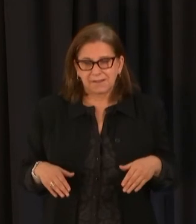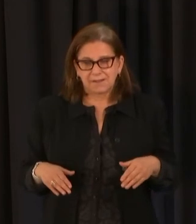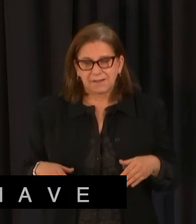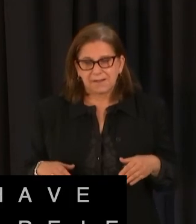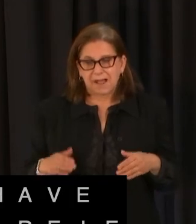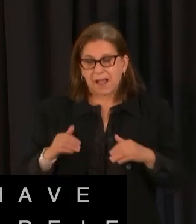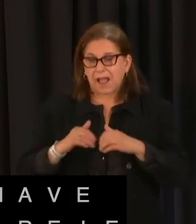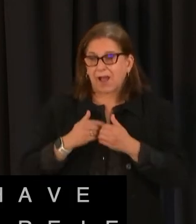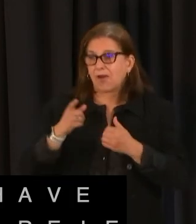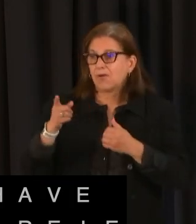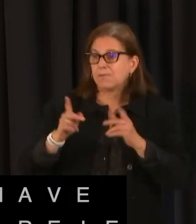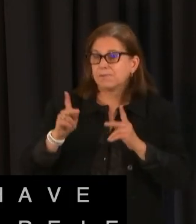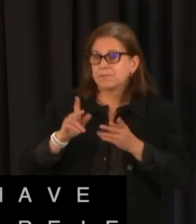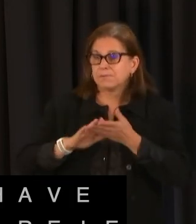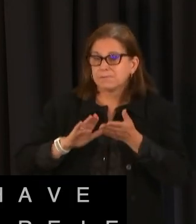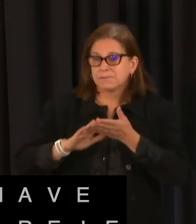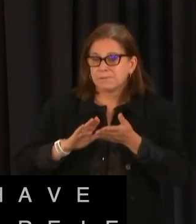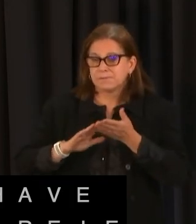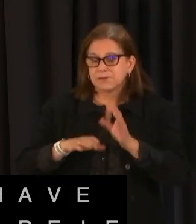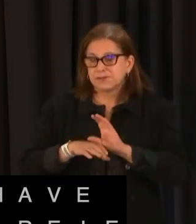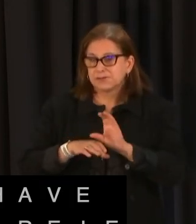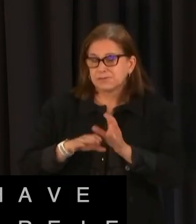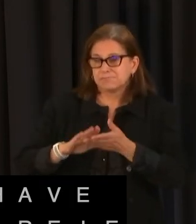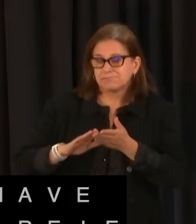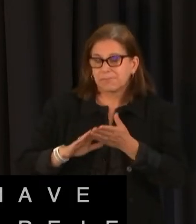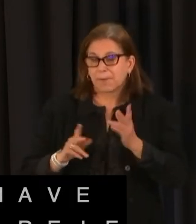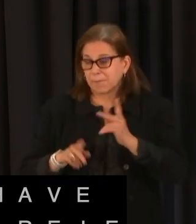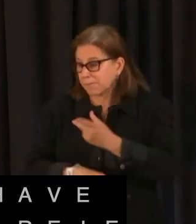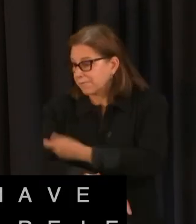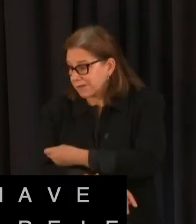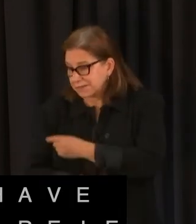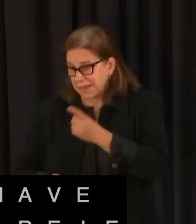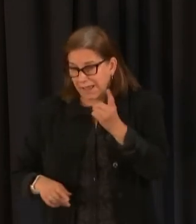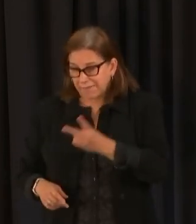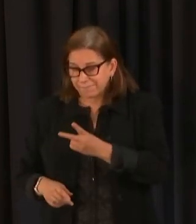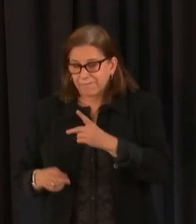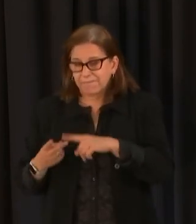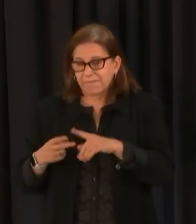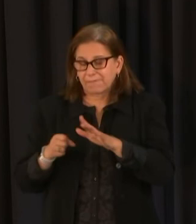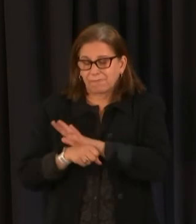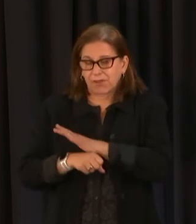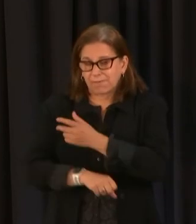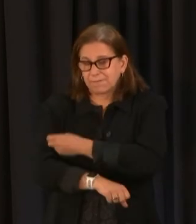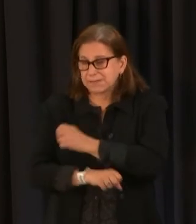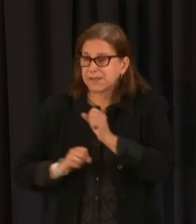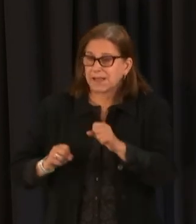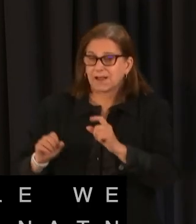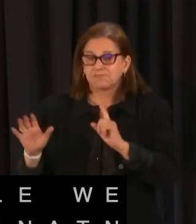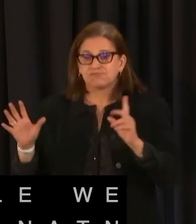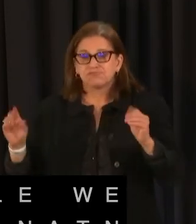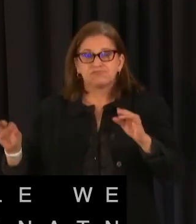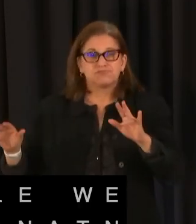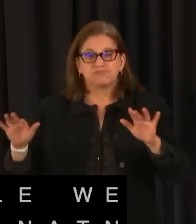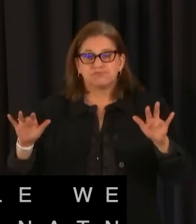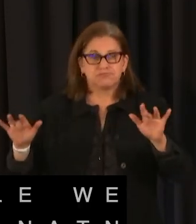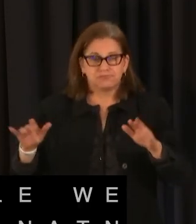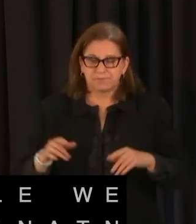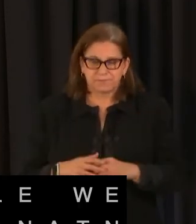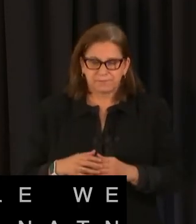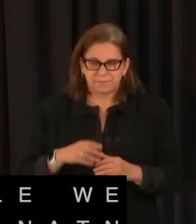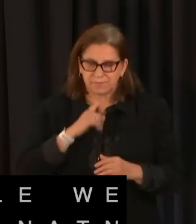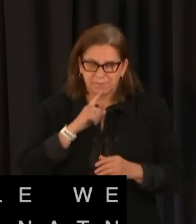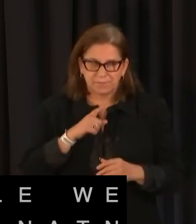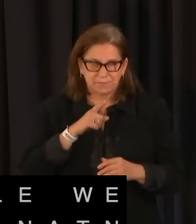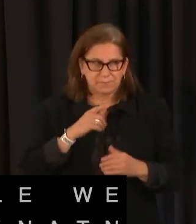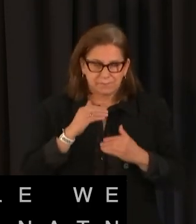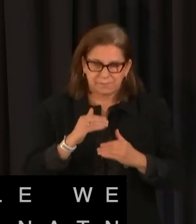that people who are vaccinated, fully vaccinated, can behave in our community is still relatively limited in